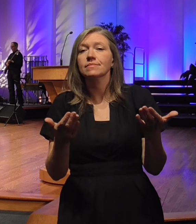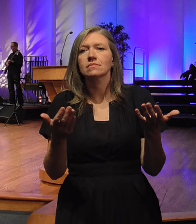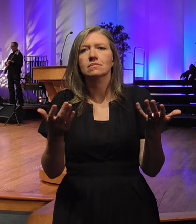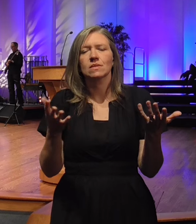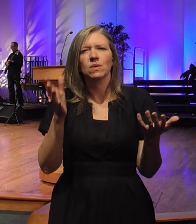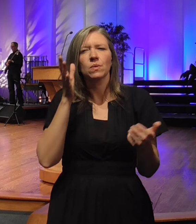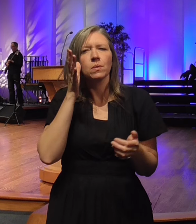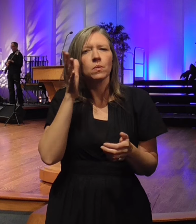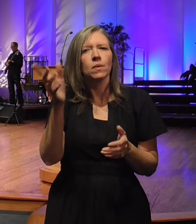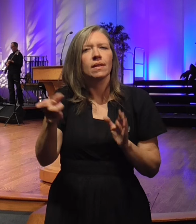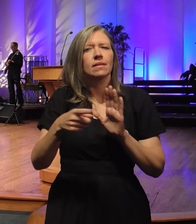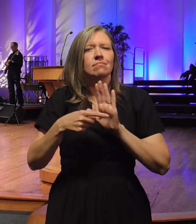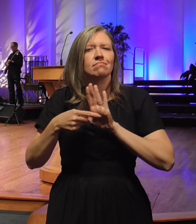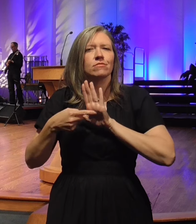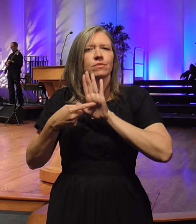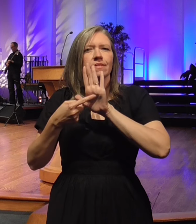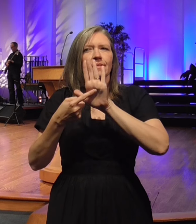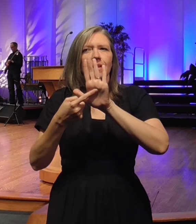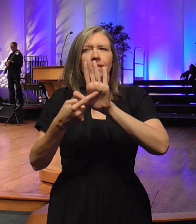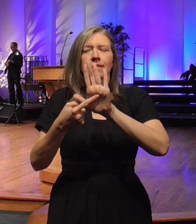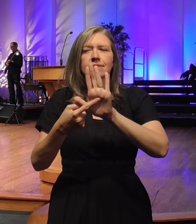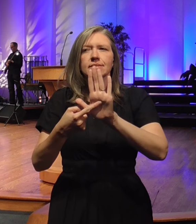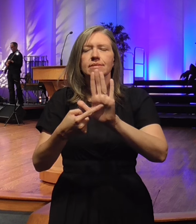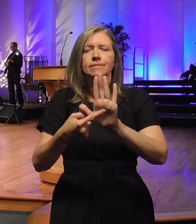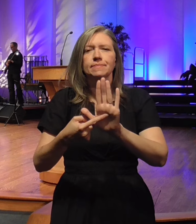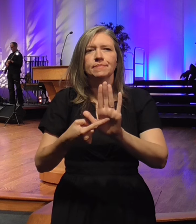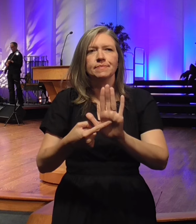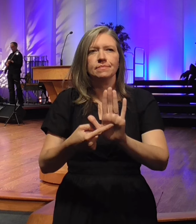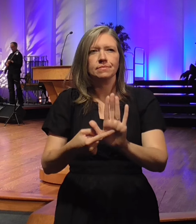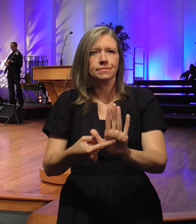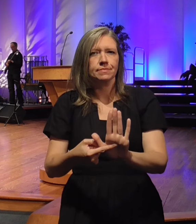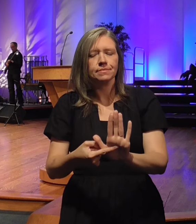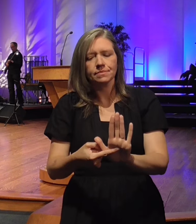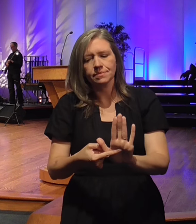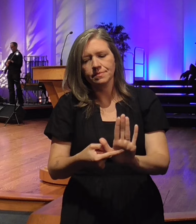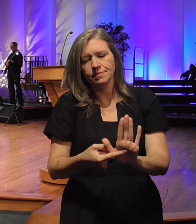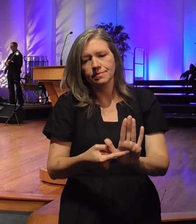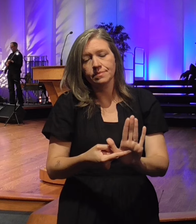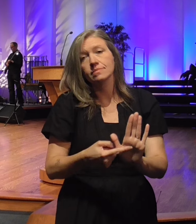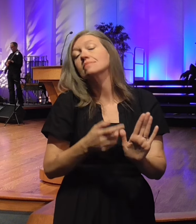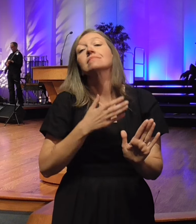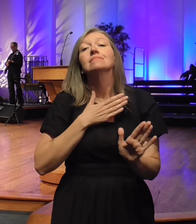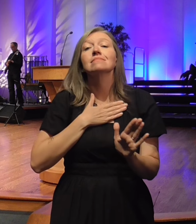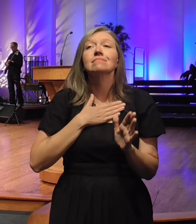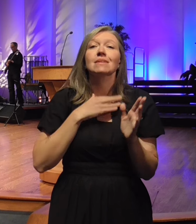it's all right here to be